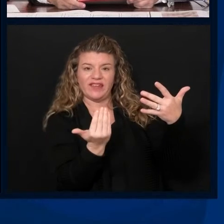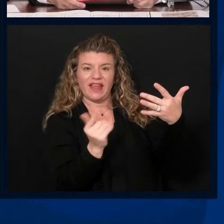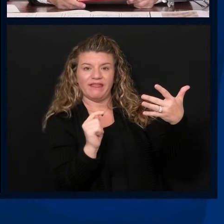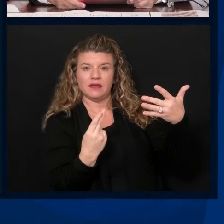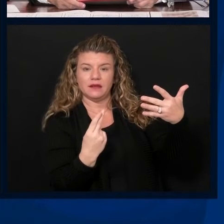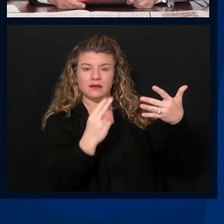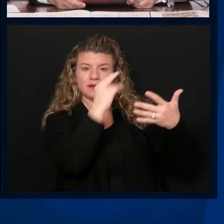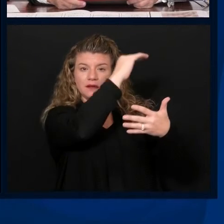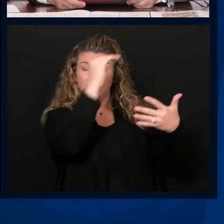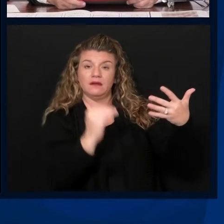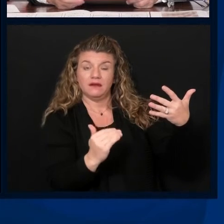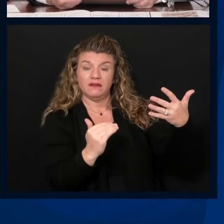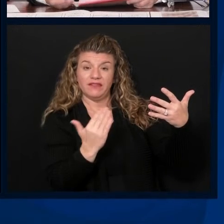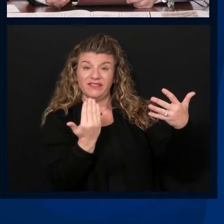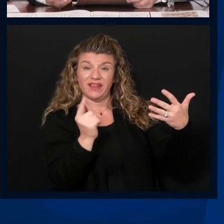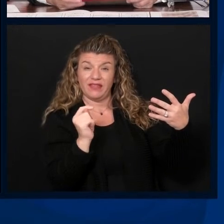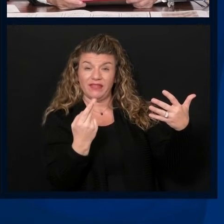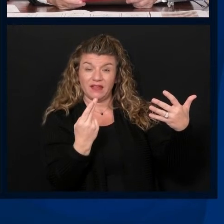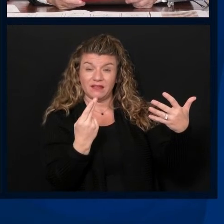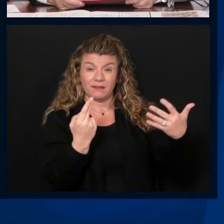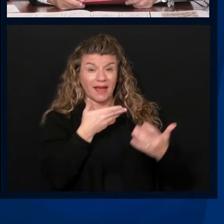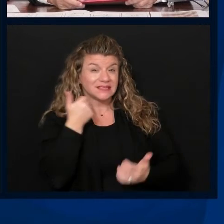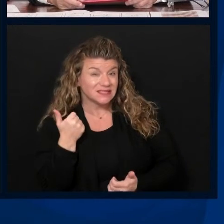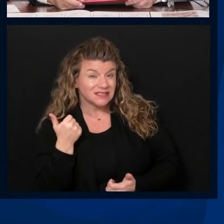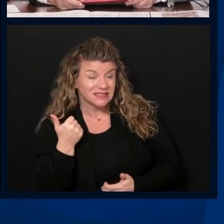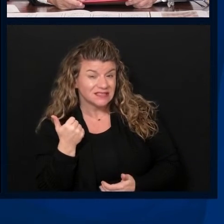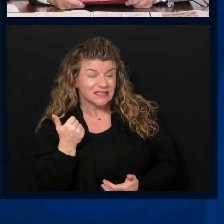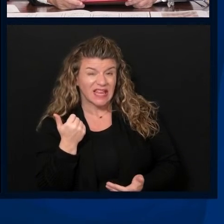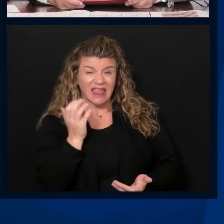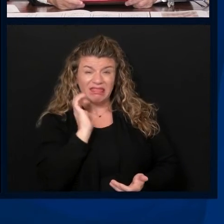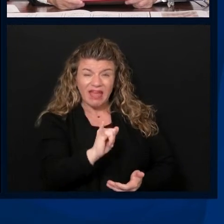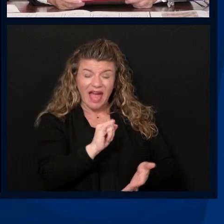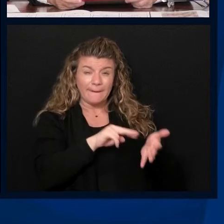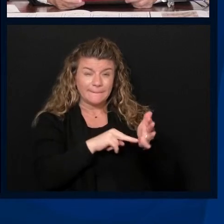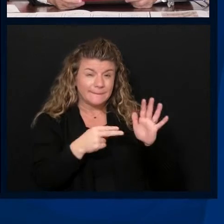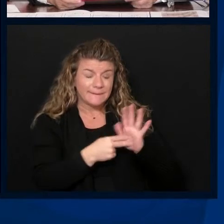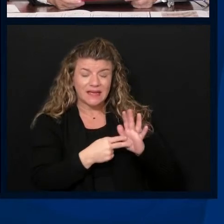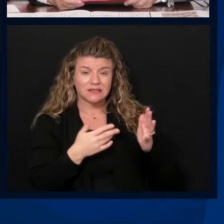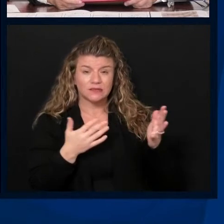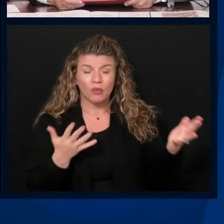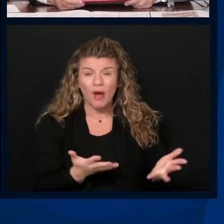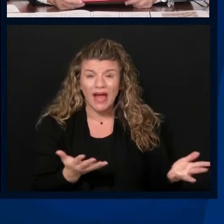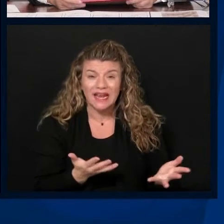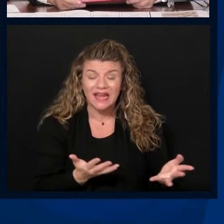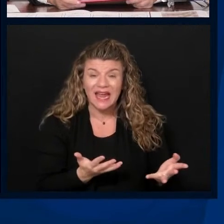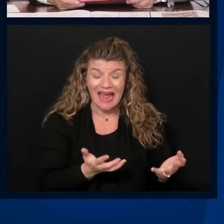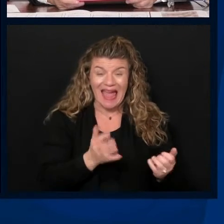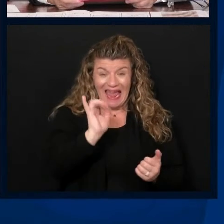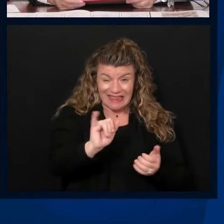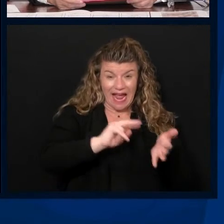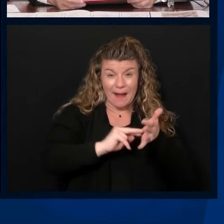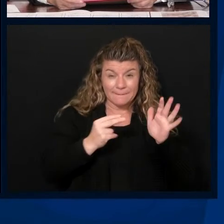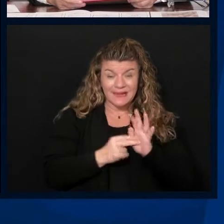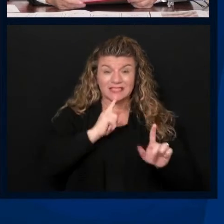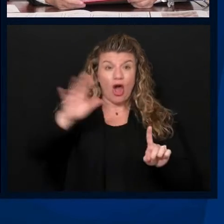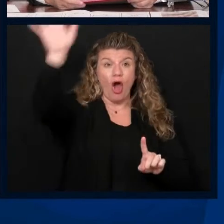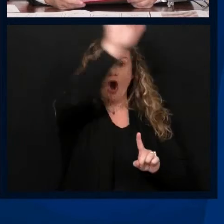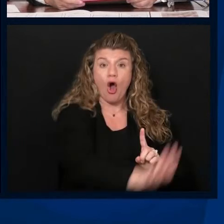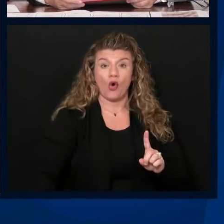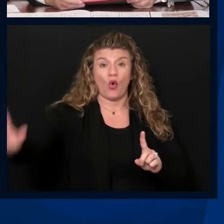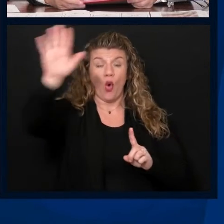country. What does that tell you, West Virginia? It tells you that all across our